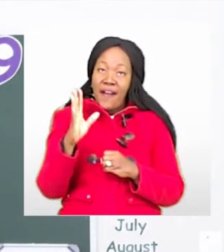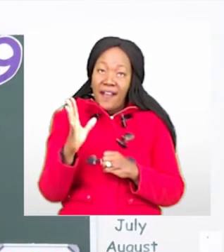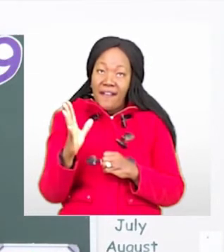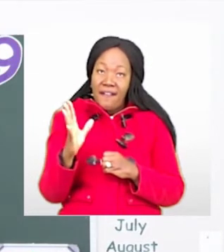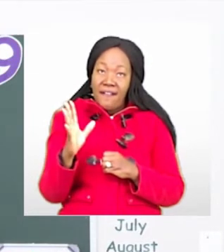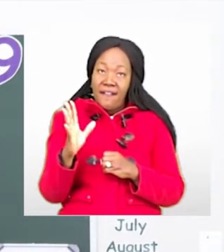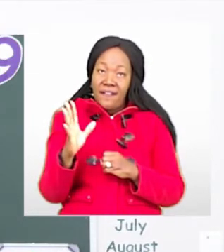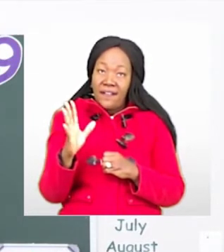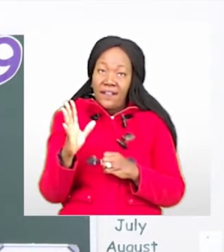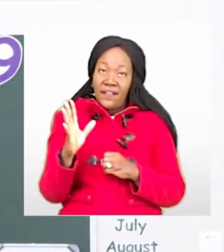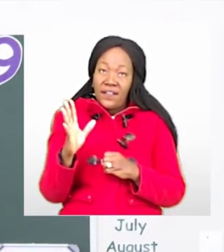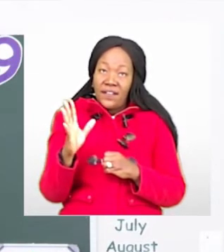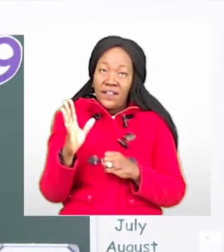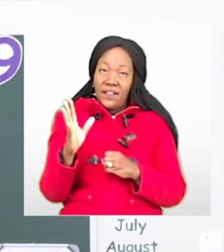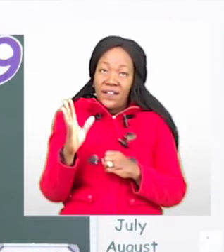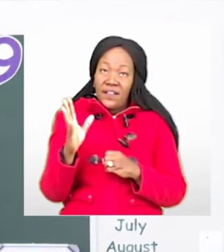5,